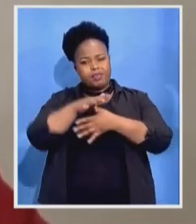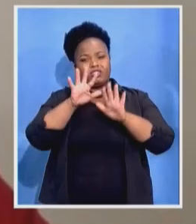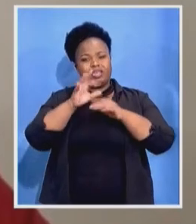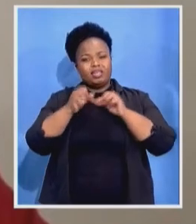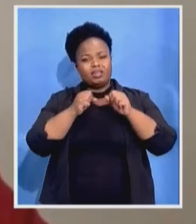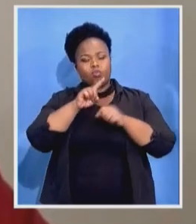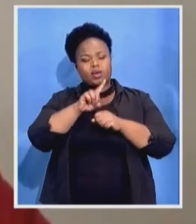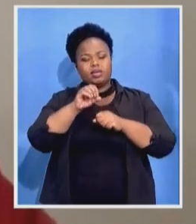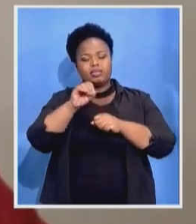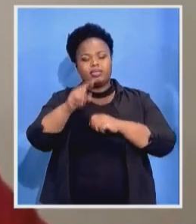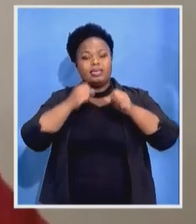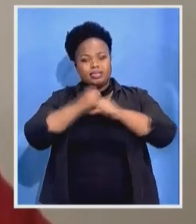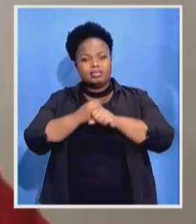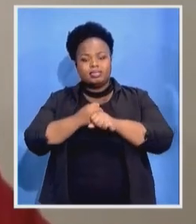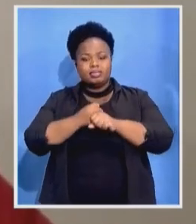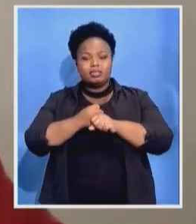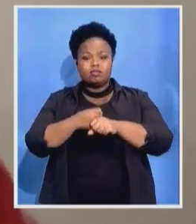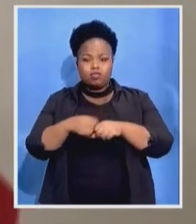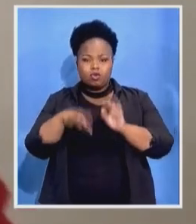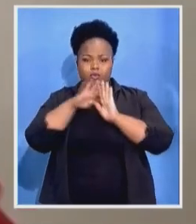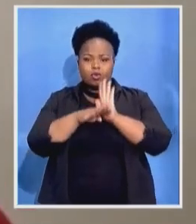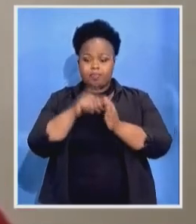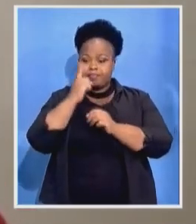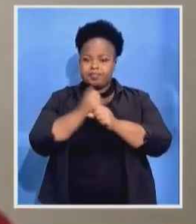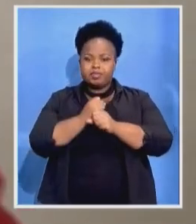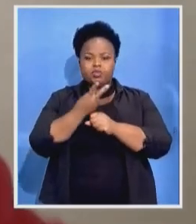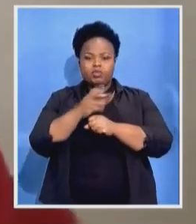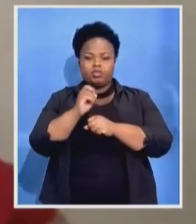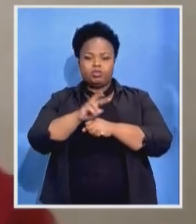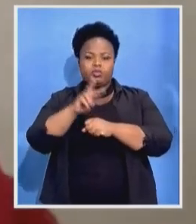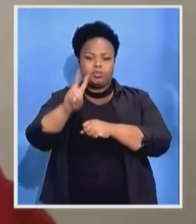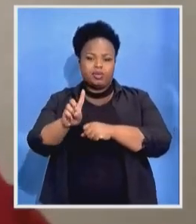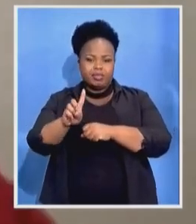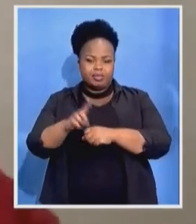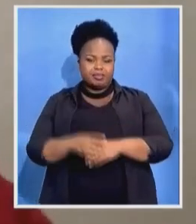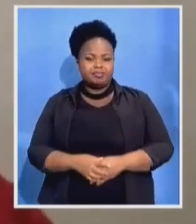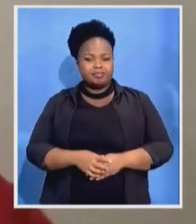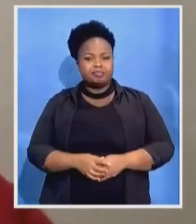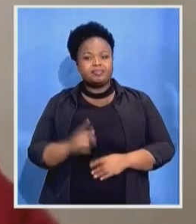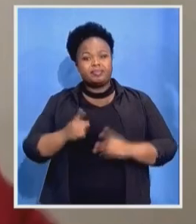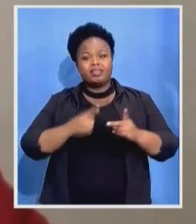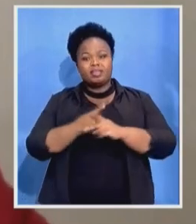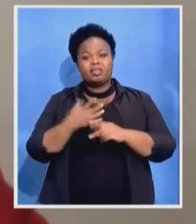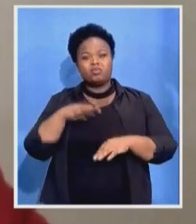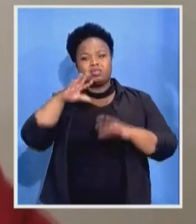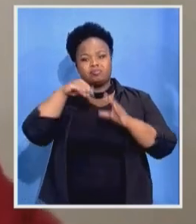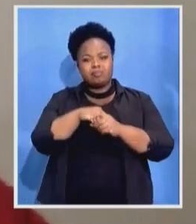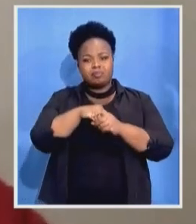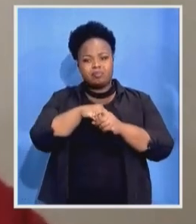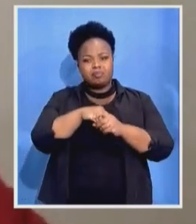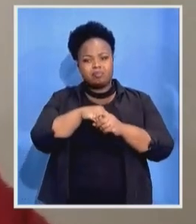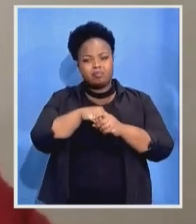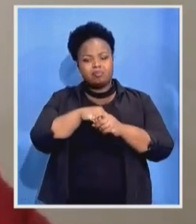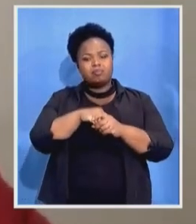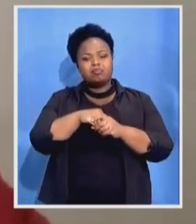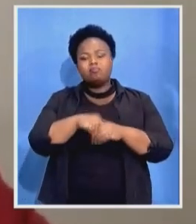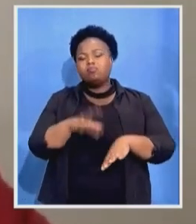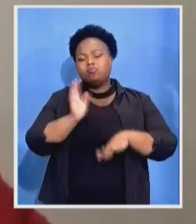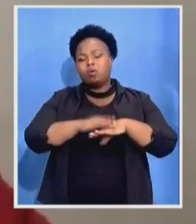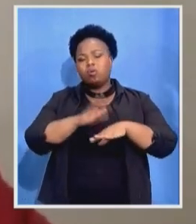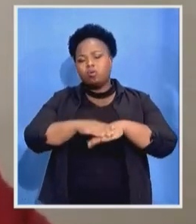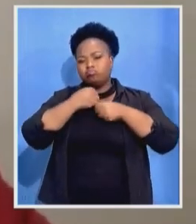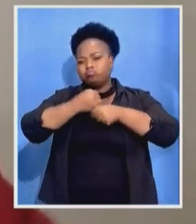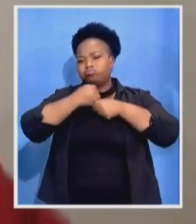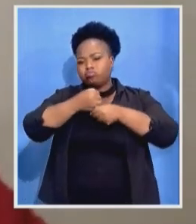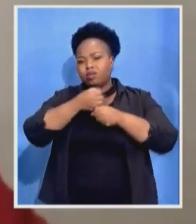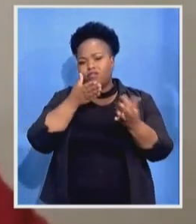2021. We will therefore also include intensification of the campaign for access to Wi-Fi, including free